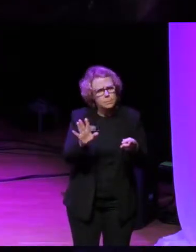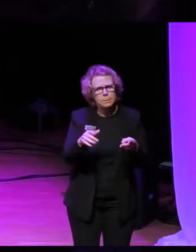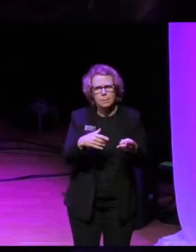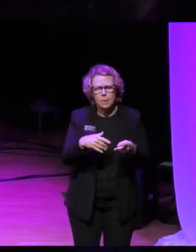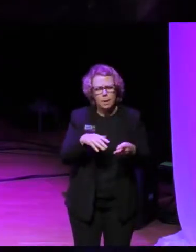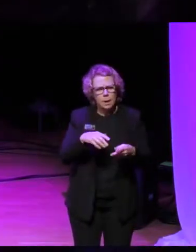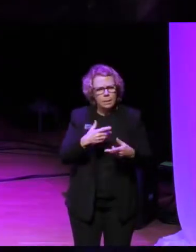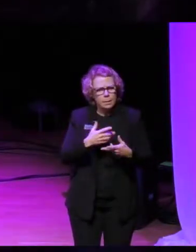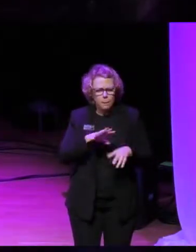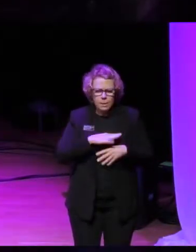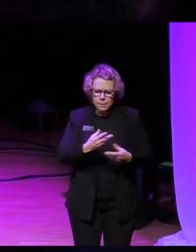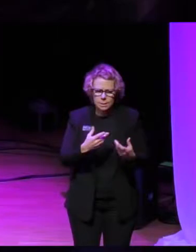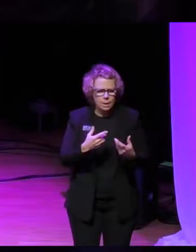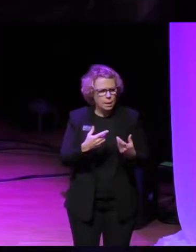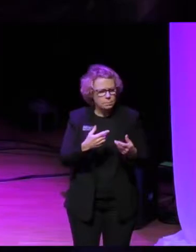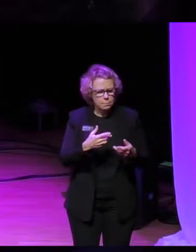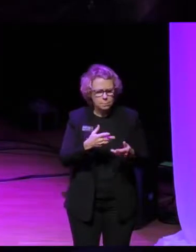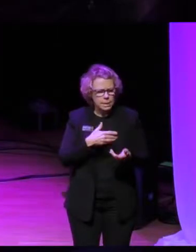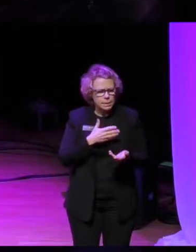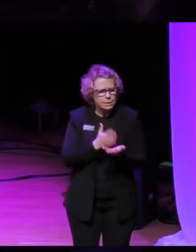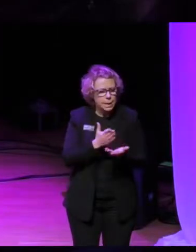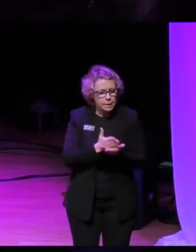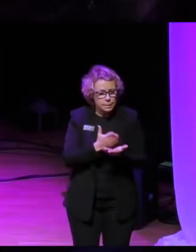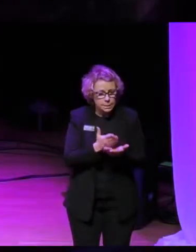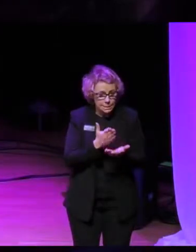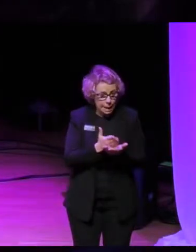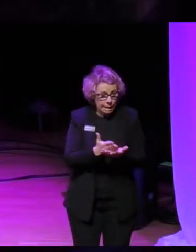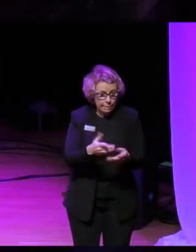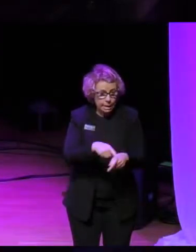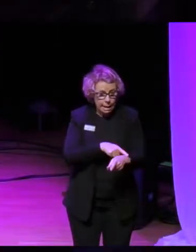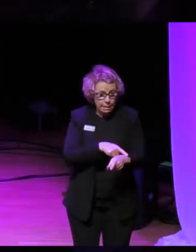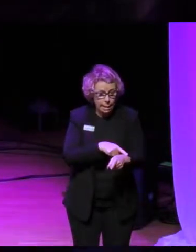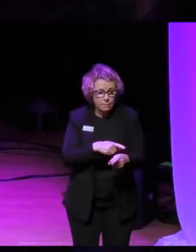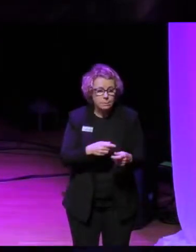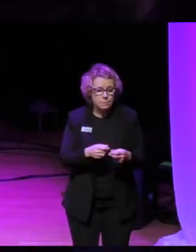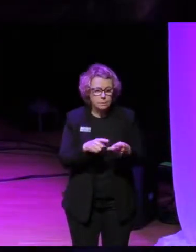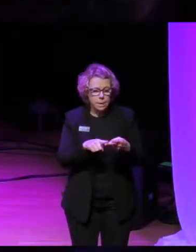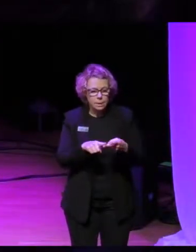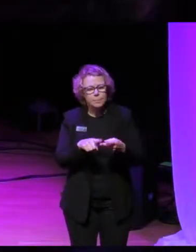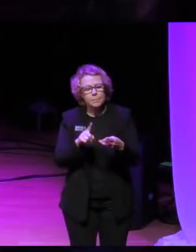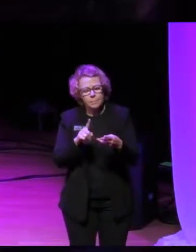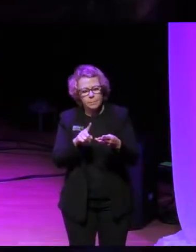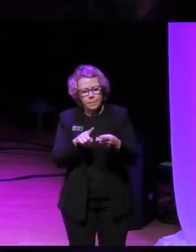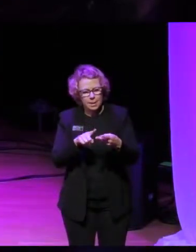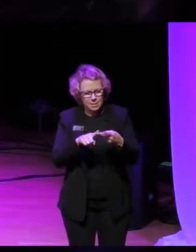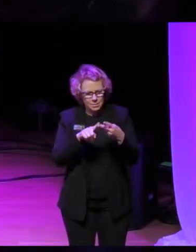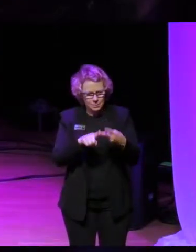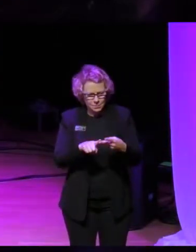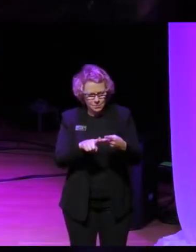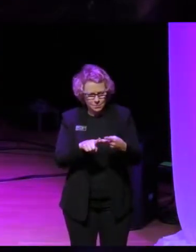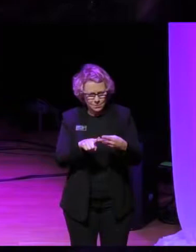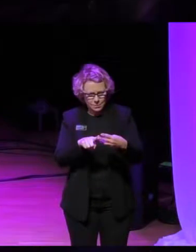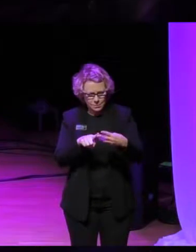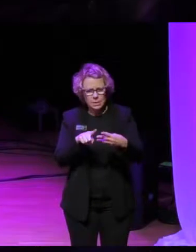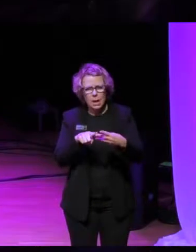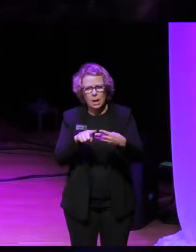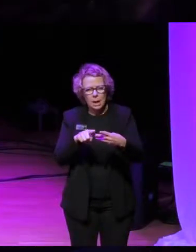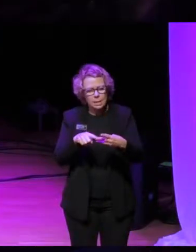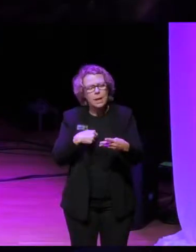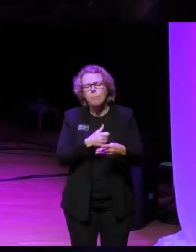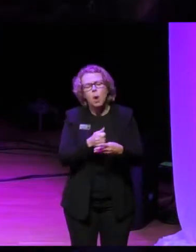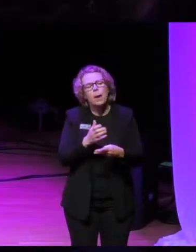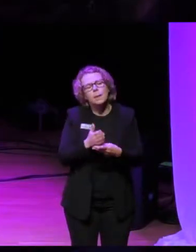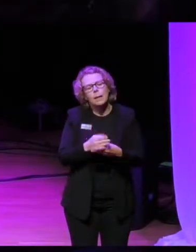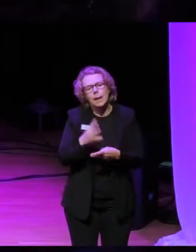longer in effect. And this is because by its terms, the second travel ban was supposed to last for 90